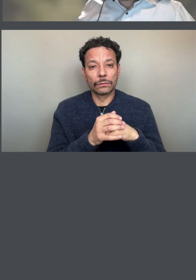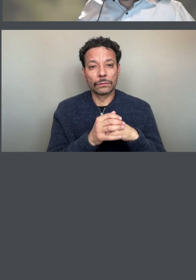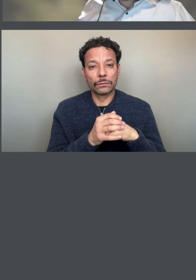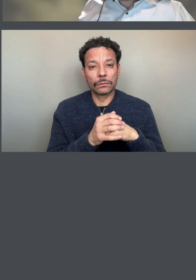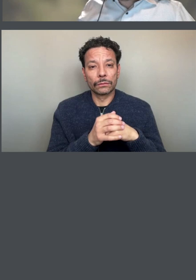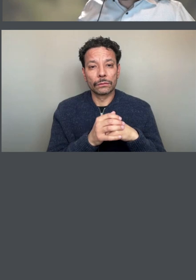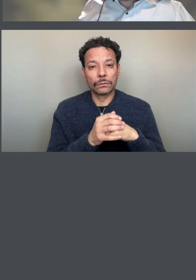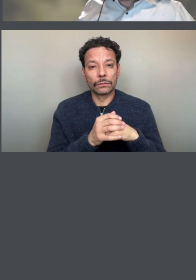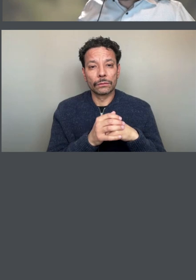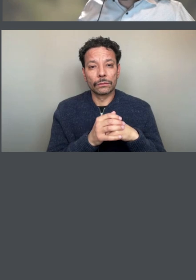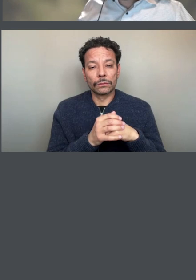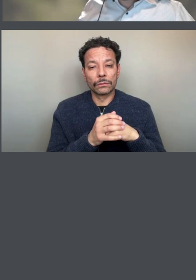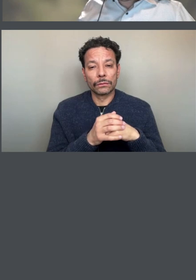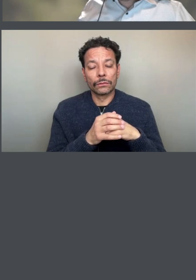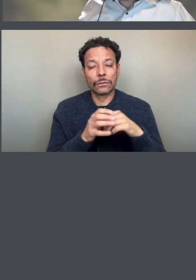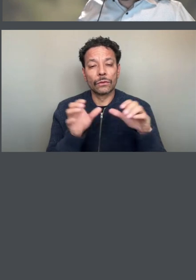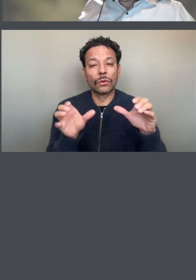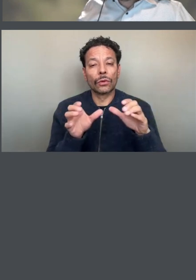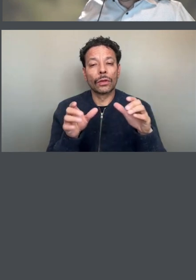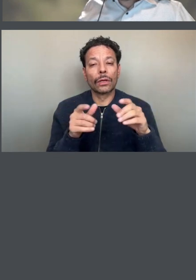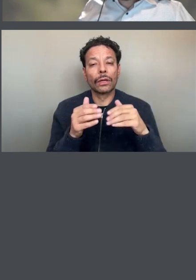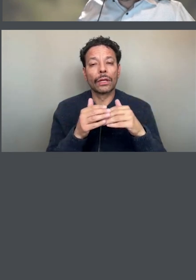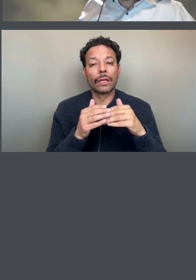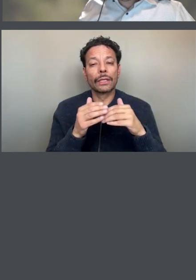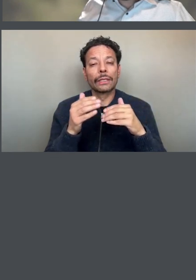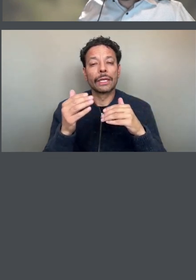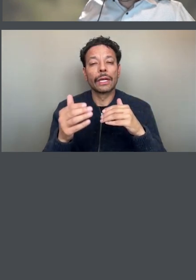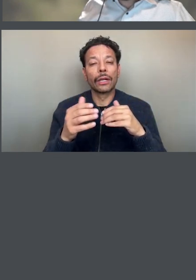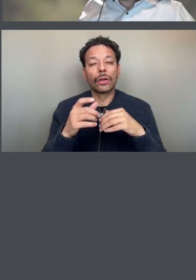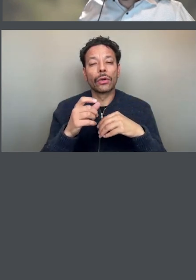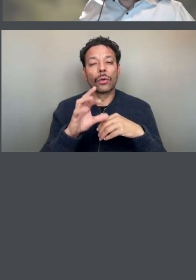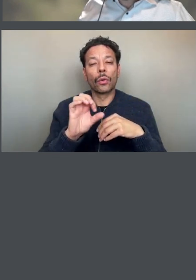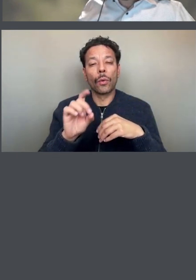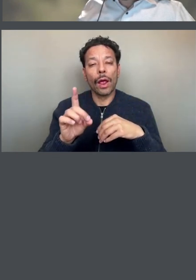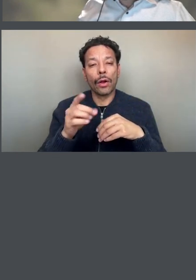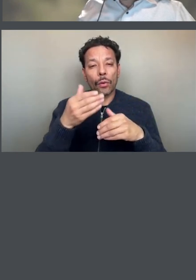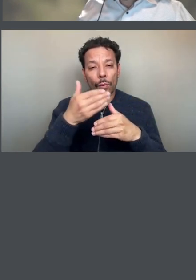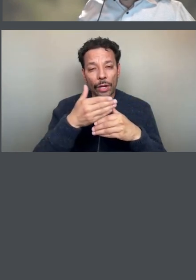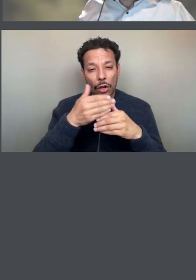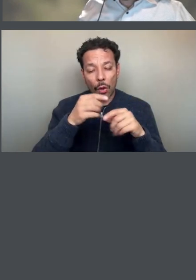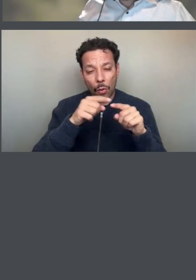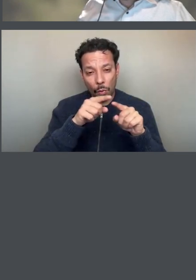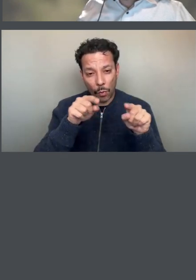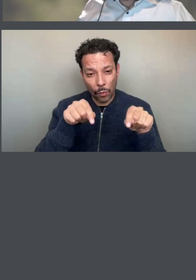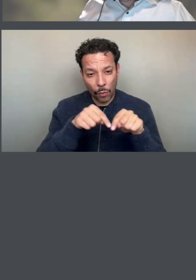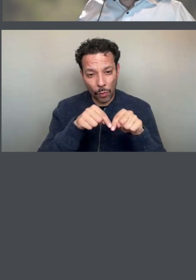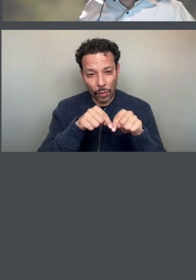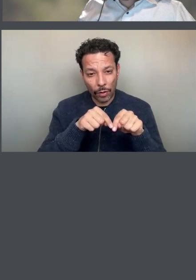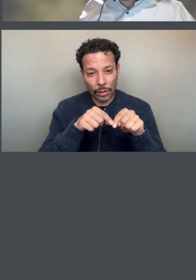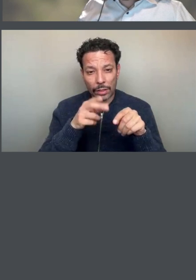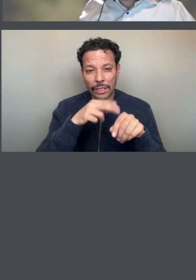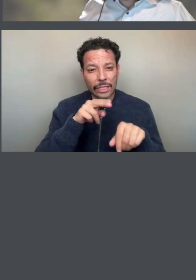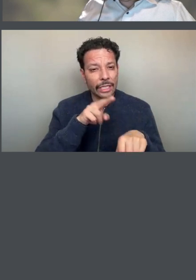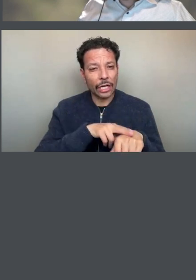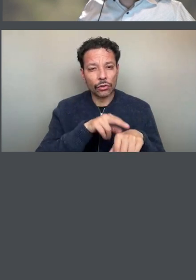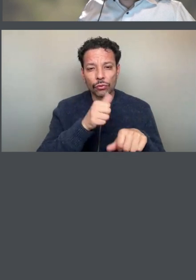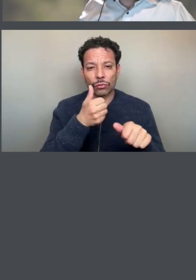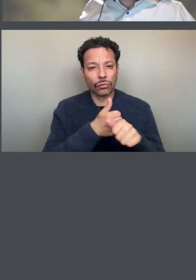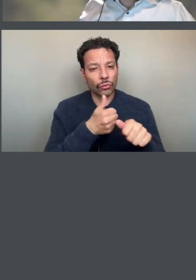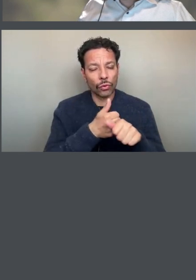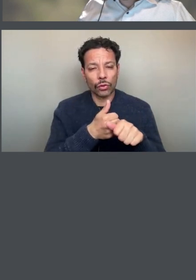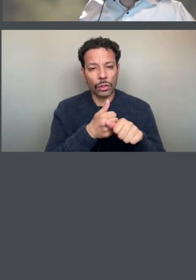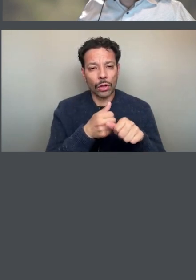And we're doing what's called a extended round window approach. So the round window is a natural structure